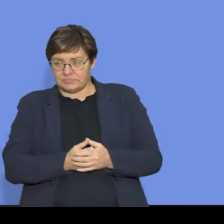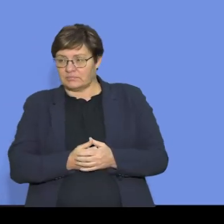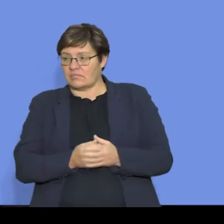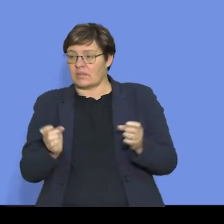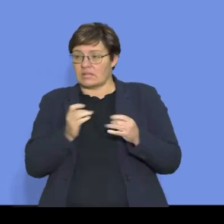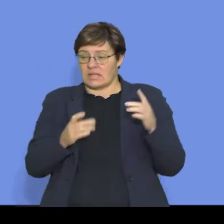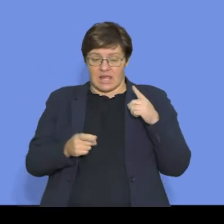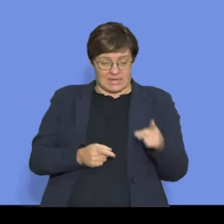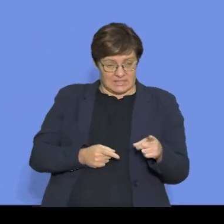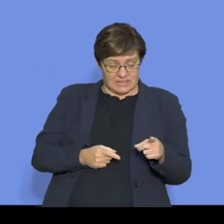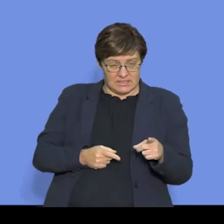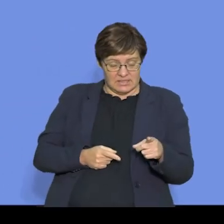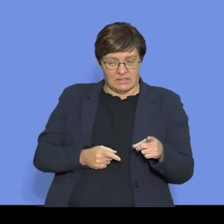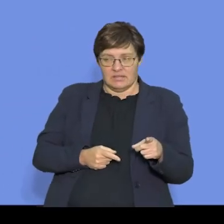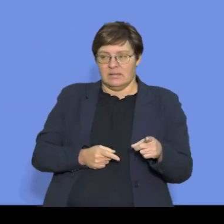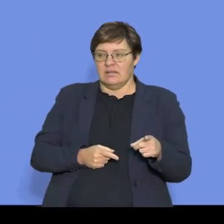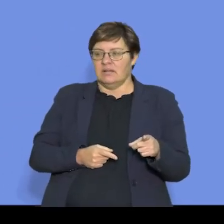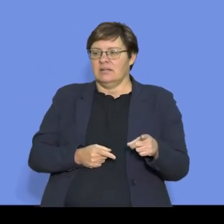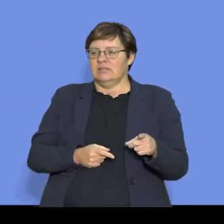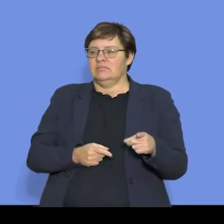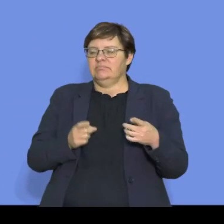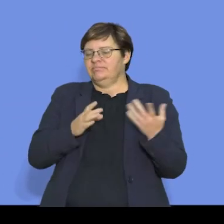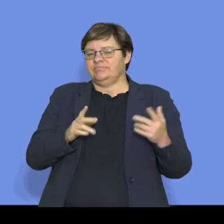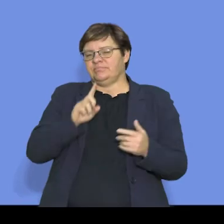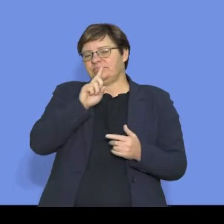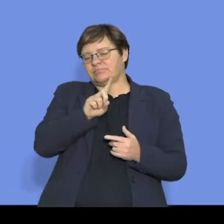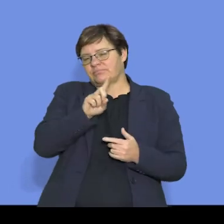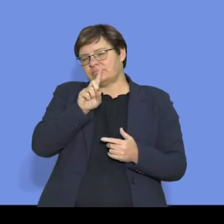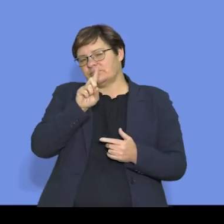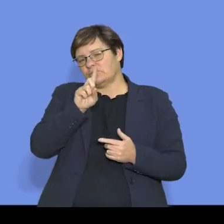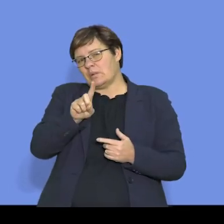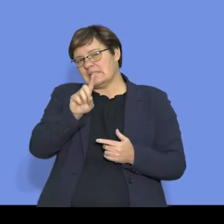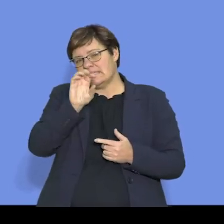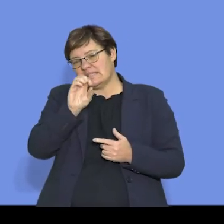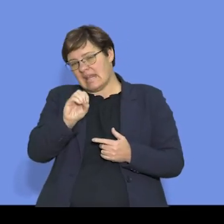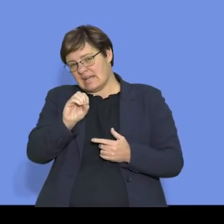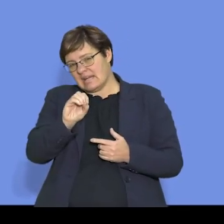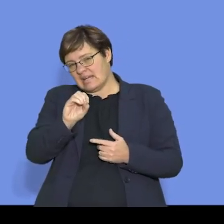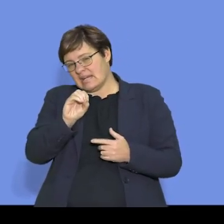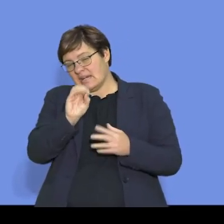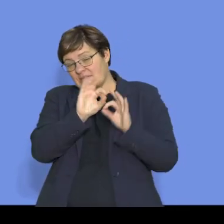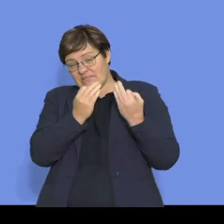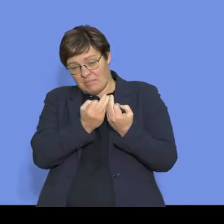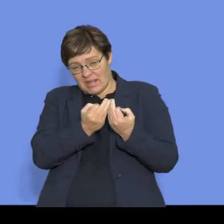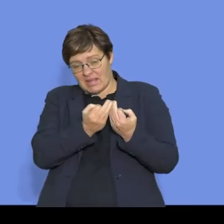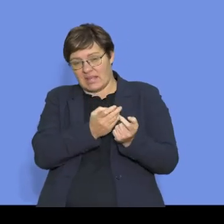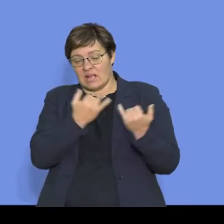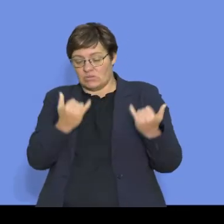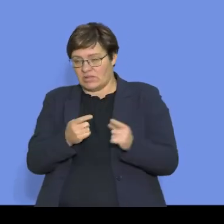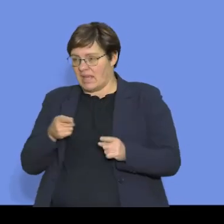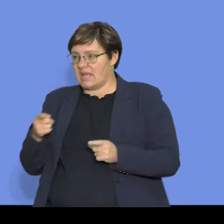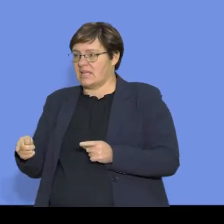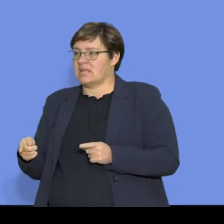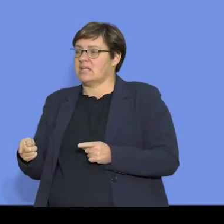the beginning of the Cambrian period where there were just about 110 families with the ones which